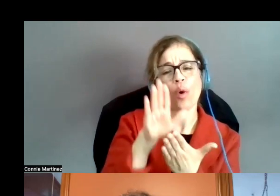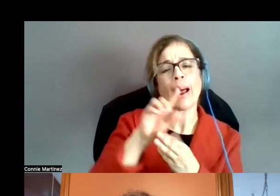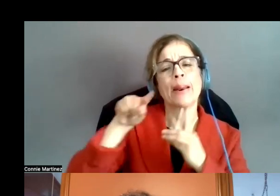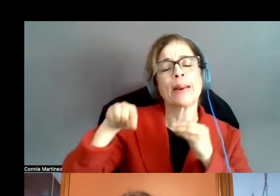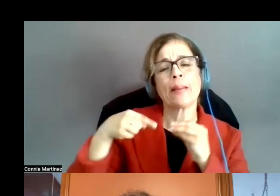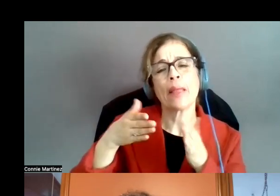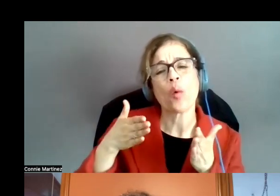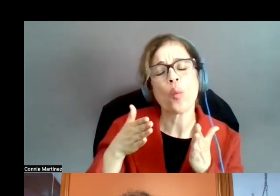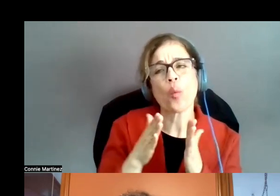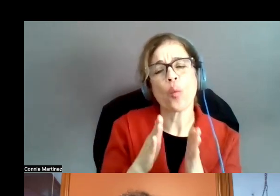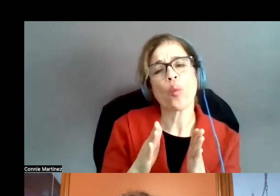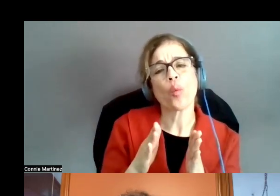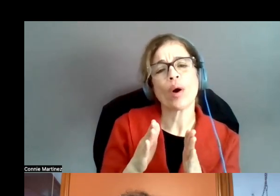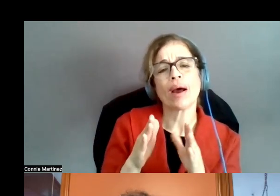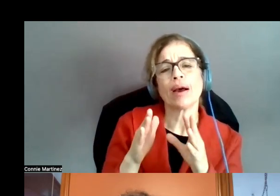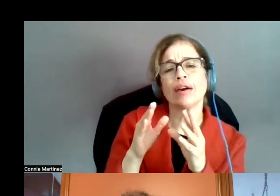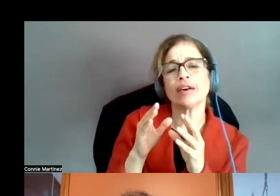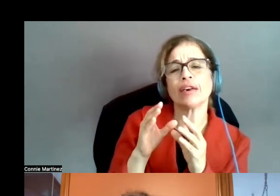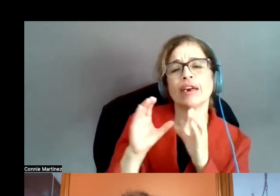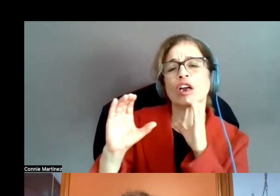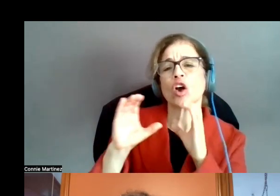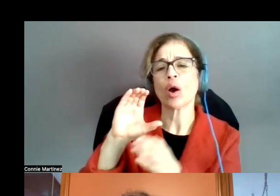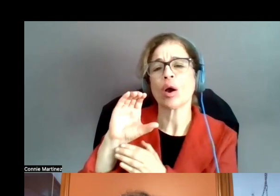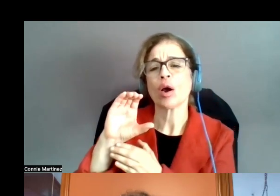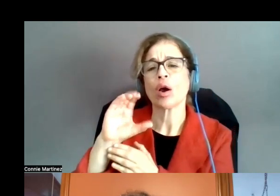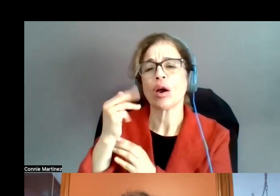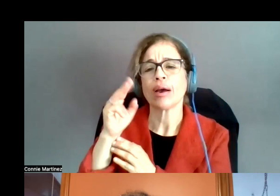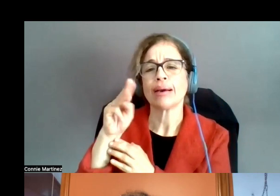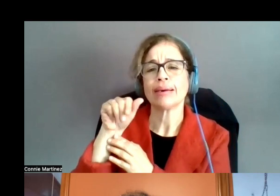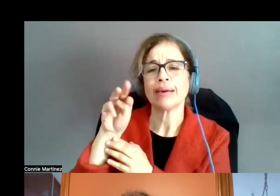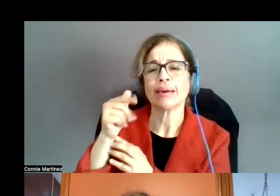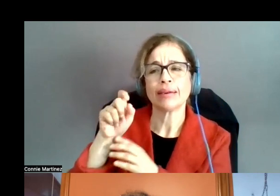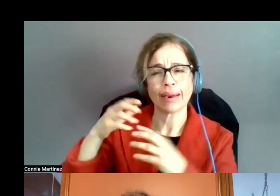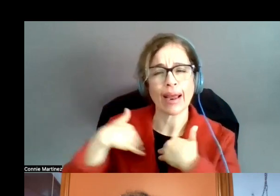about the way that chimpanzees were communicating to different